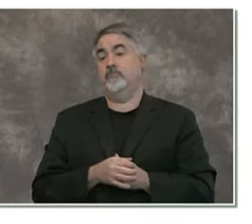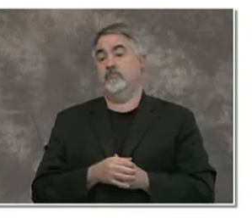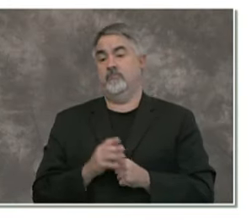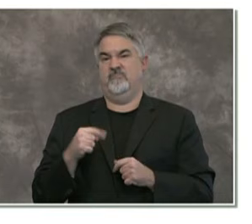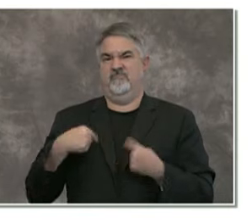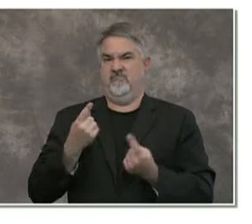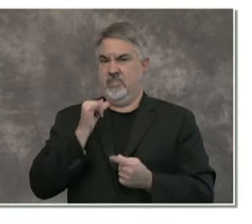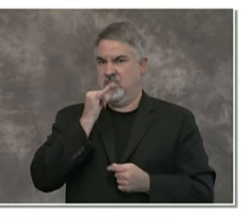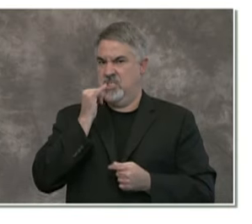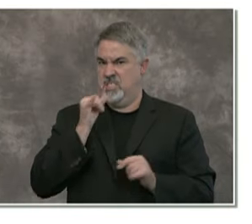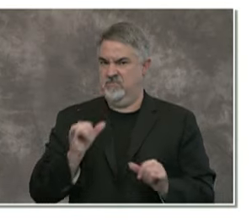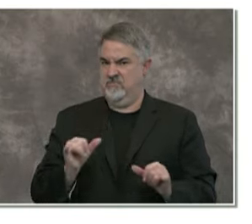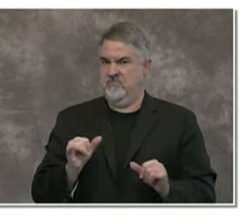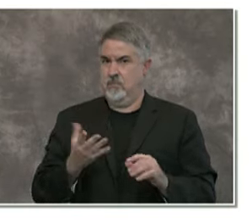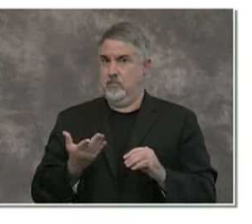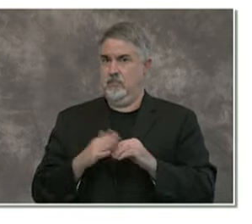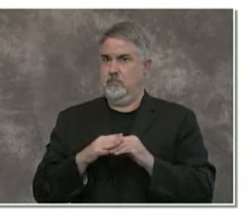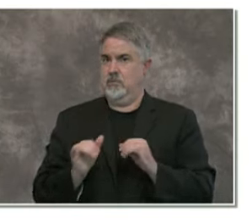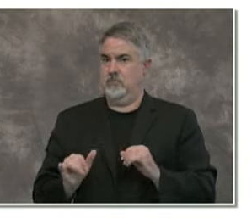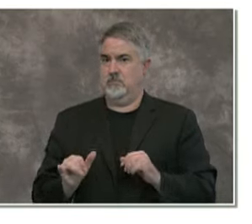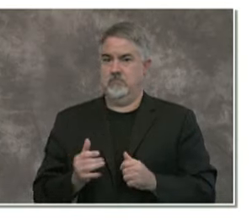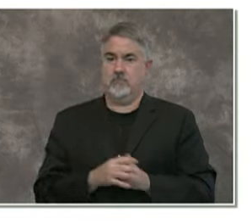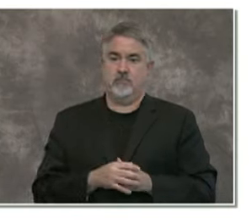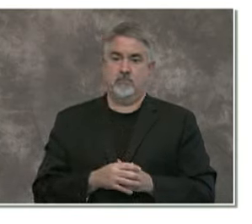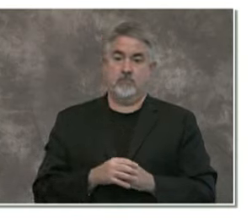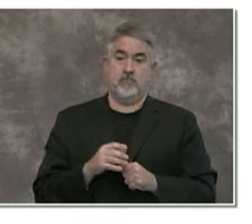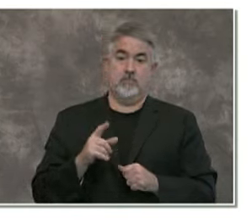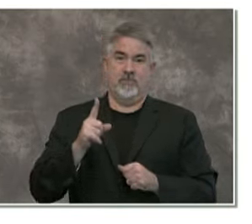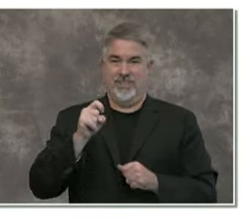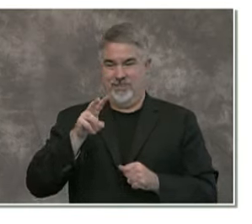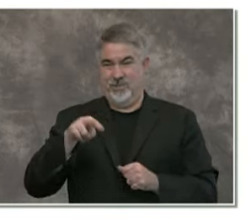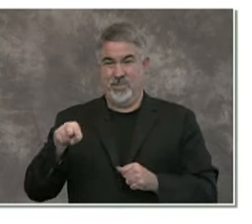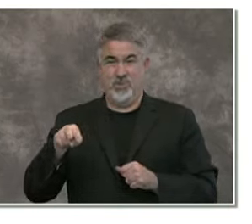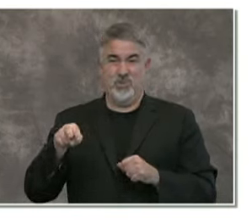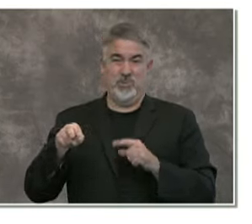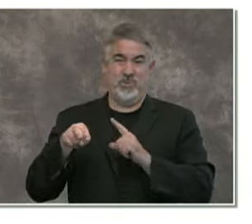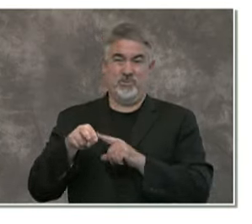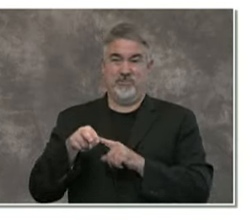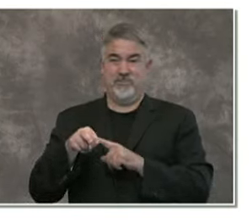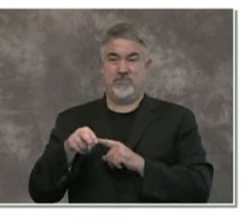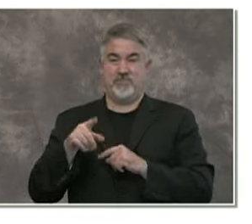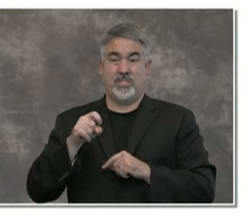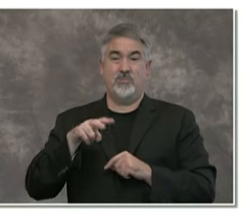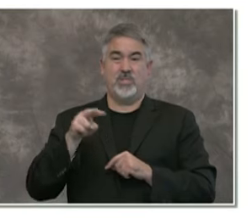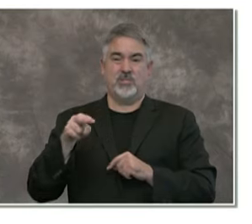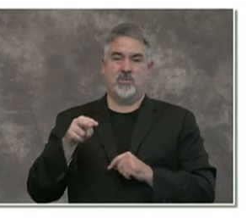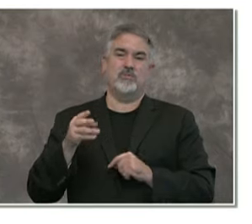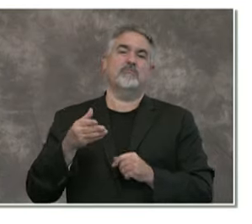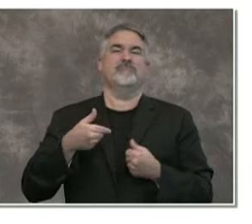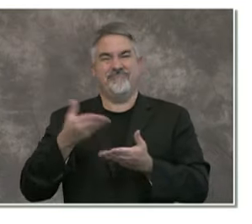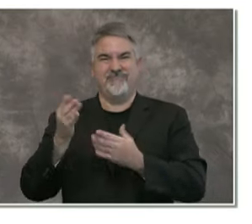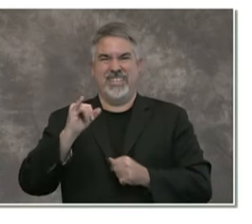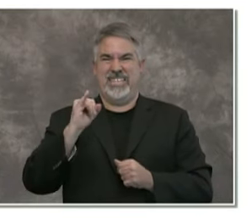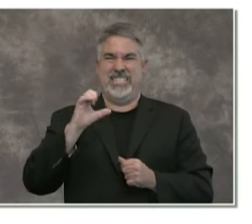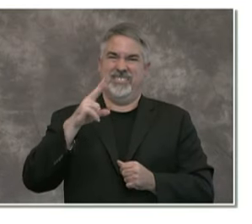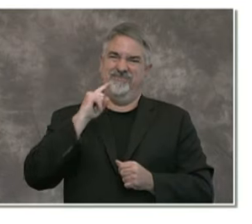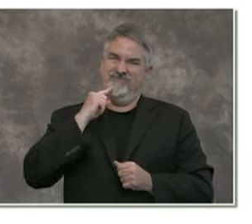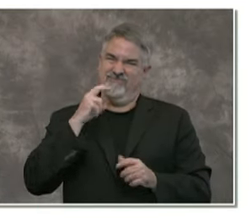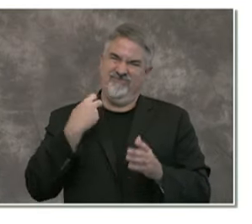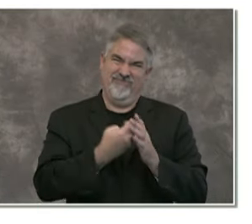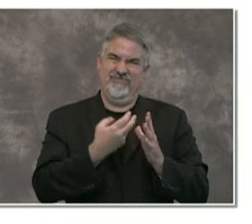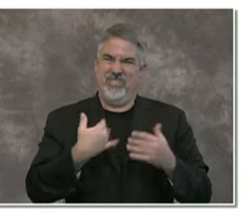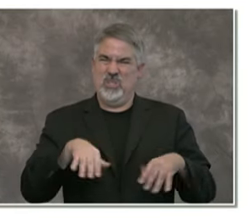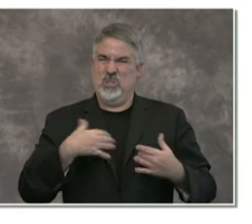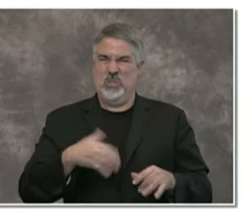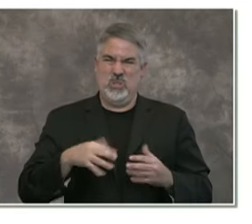yesterday. 122, or approximately 8% of the total number, have been admitted to the ICU. This